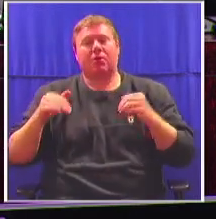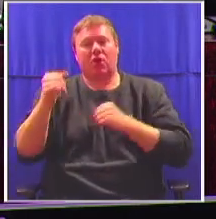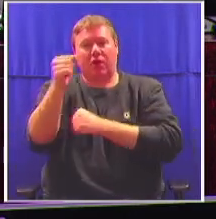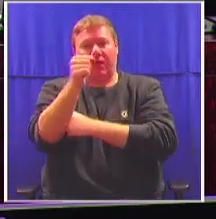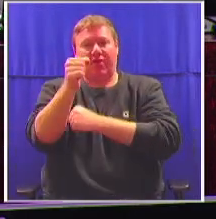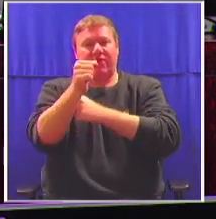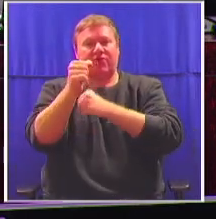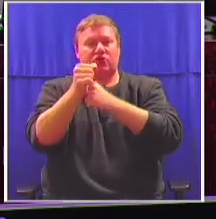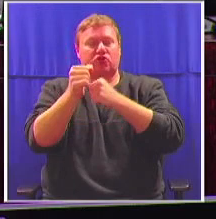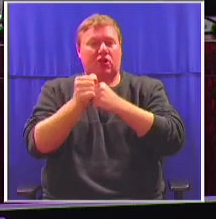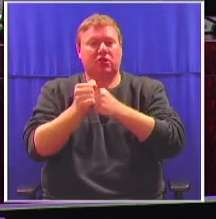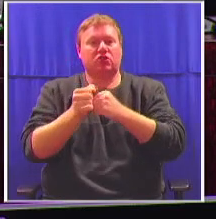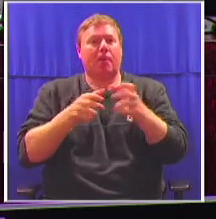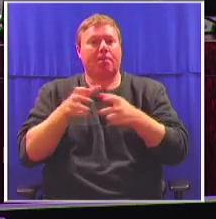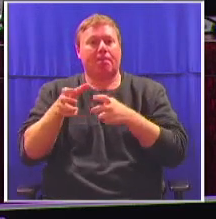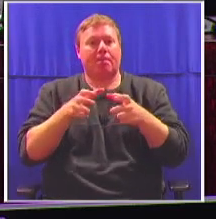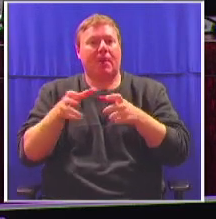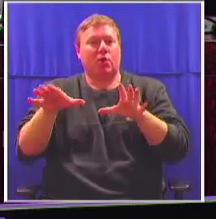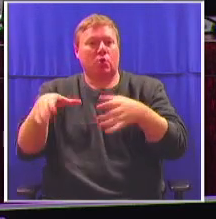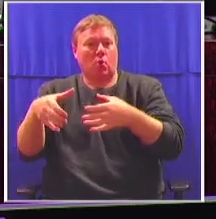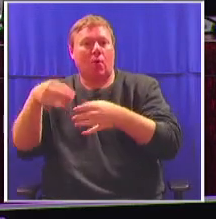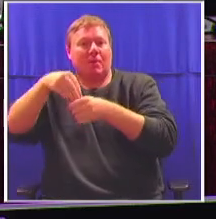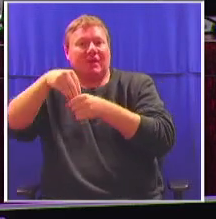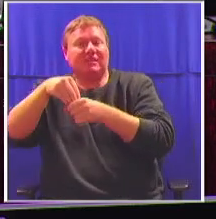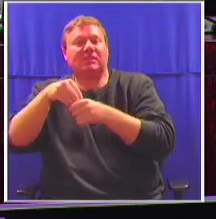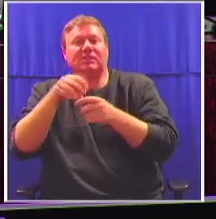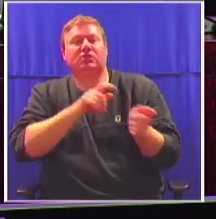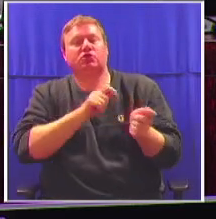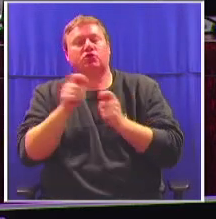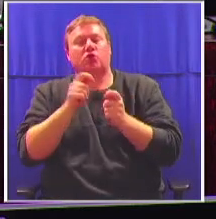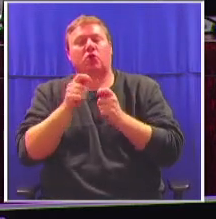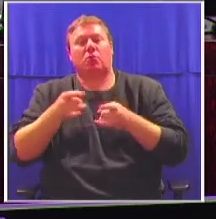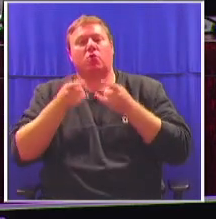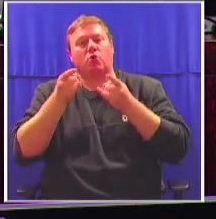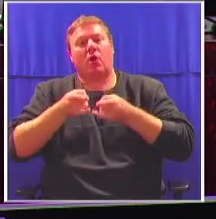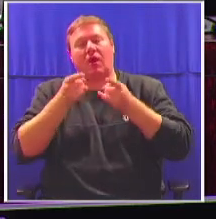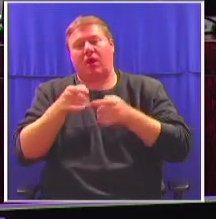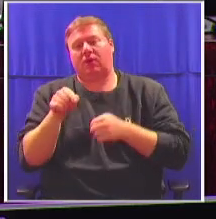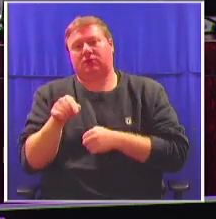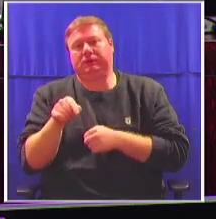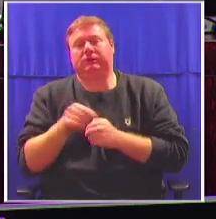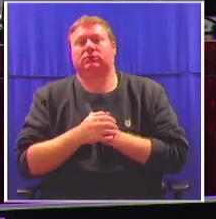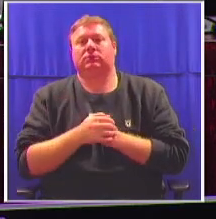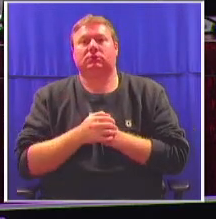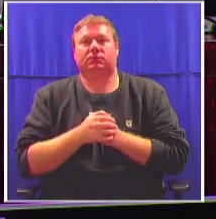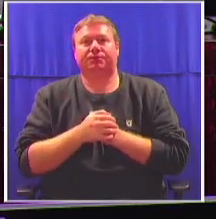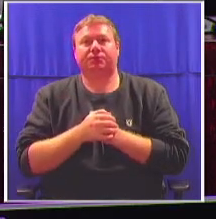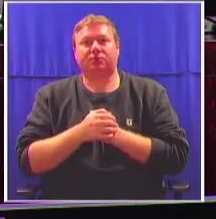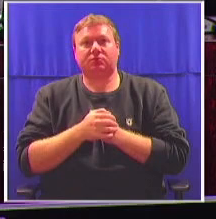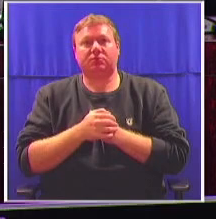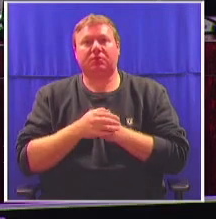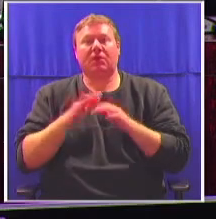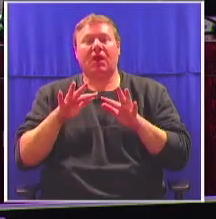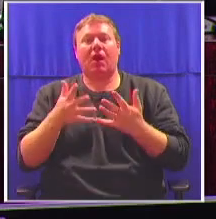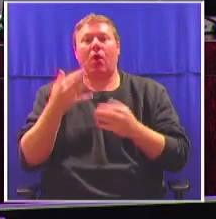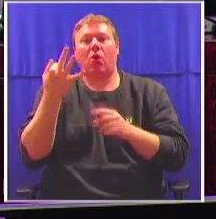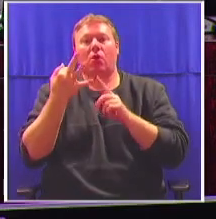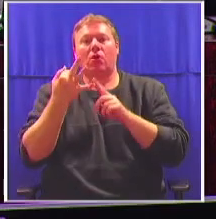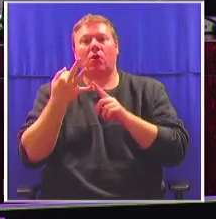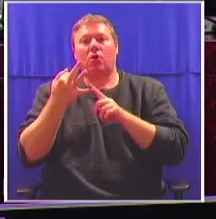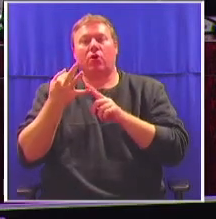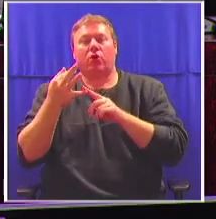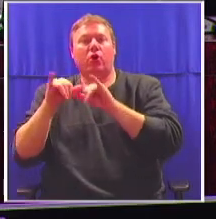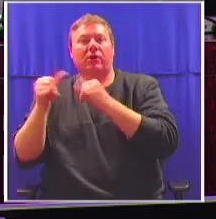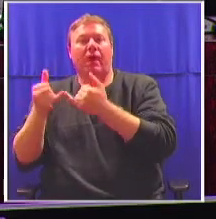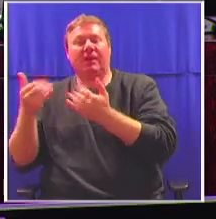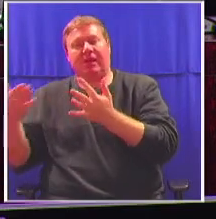infrastructure manager within Transnet Freight Rail, which will enable third-party access to the core